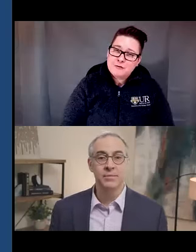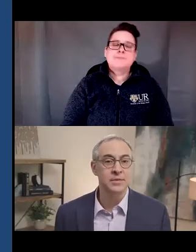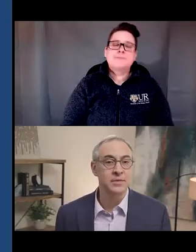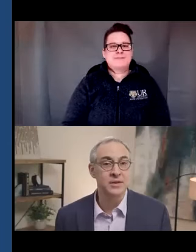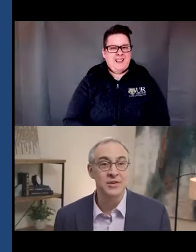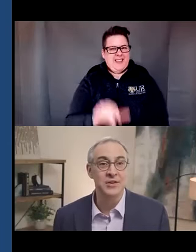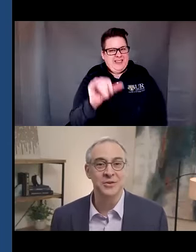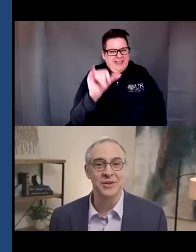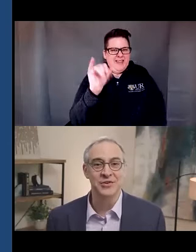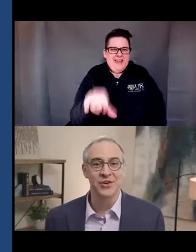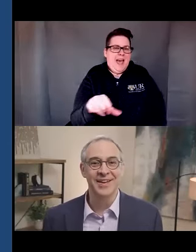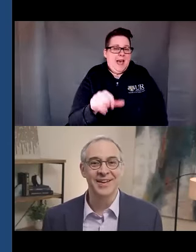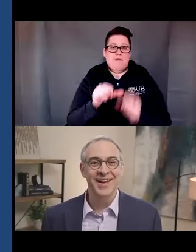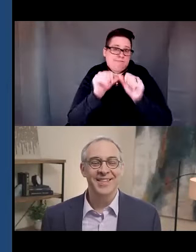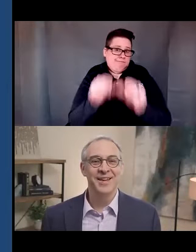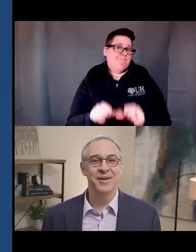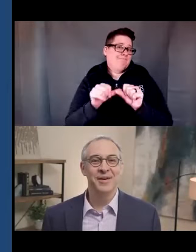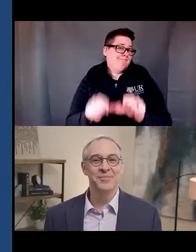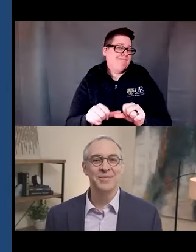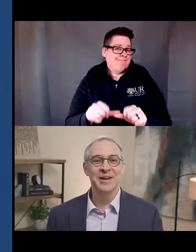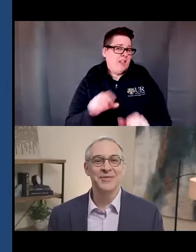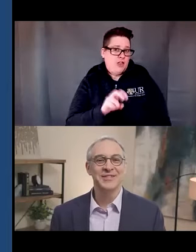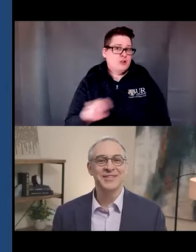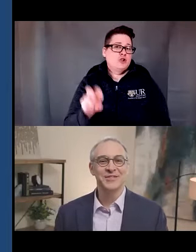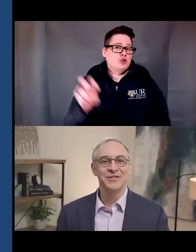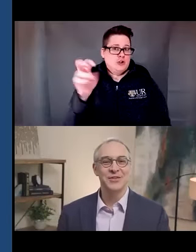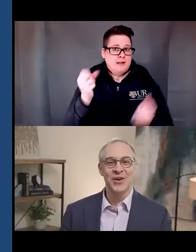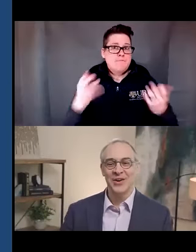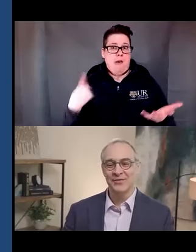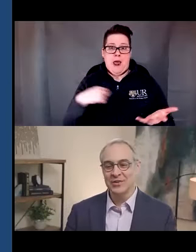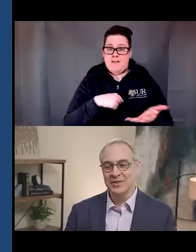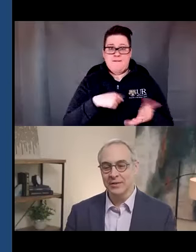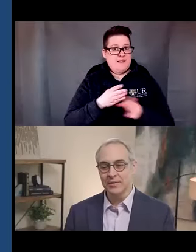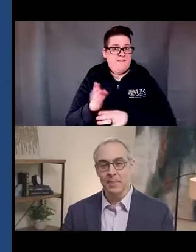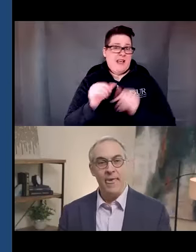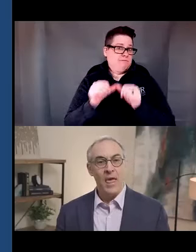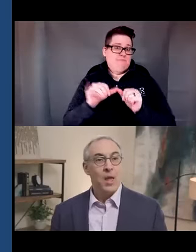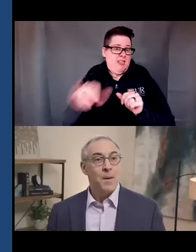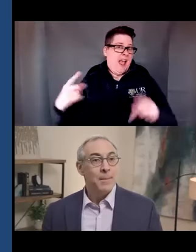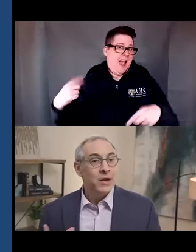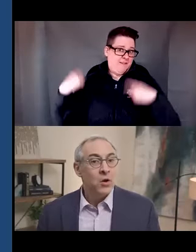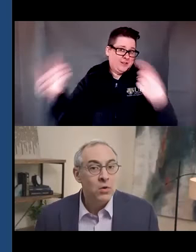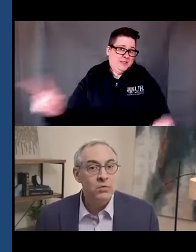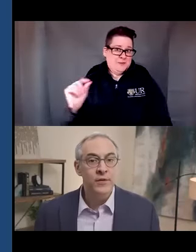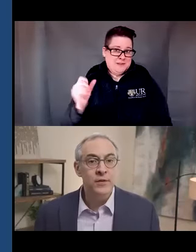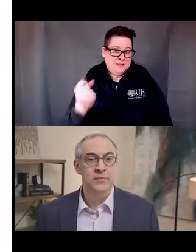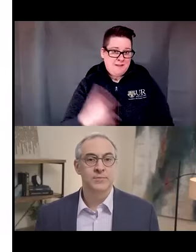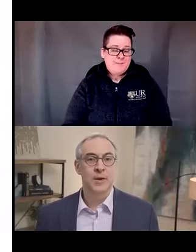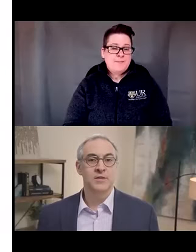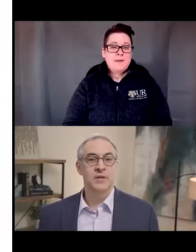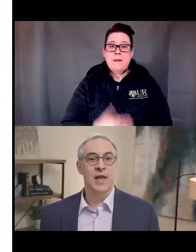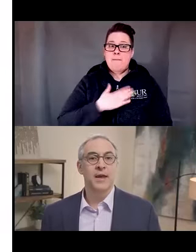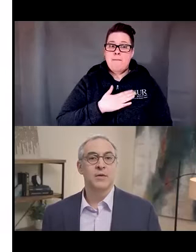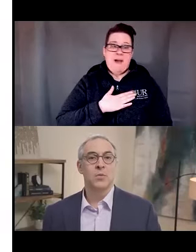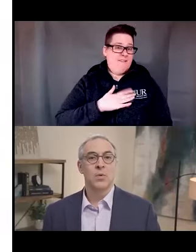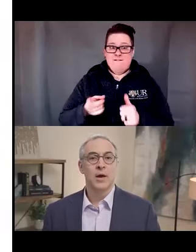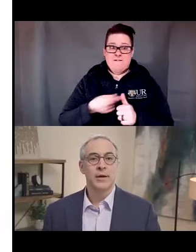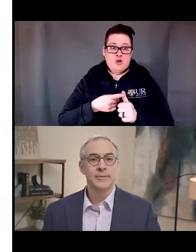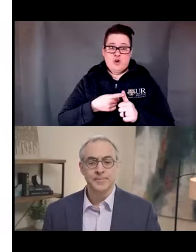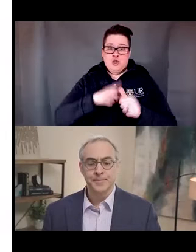of continued the journey that many of us in this field are on ever since. My own first response to